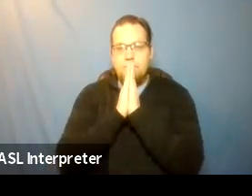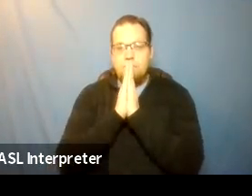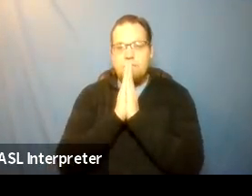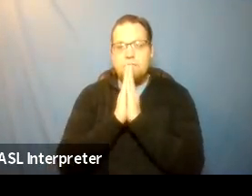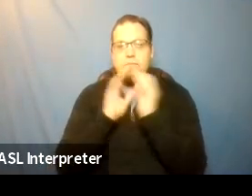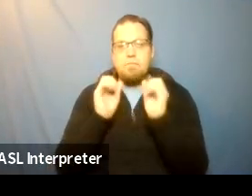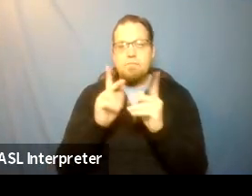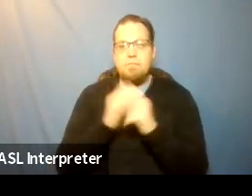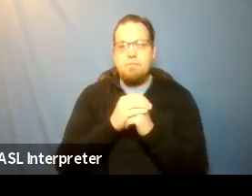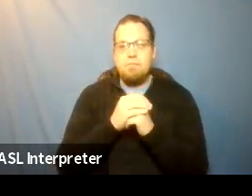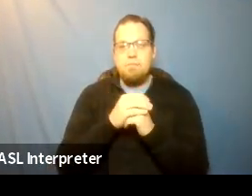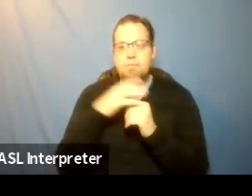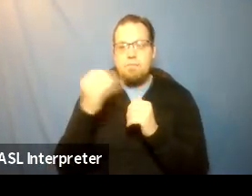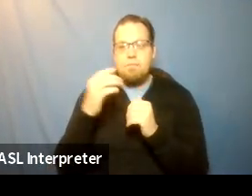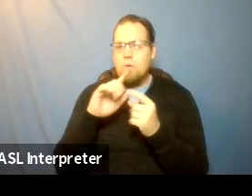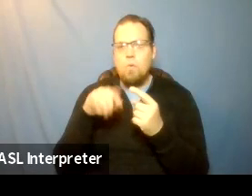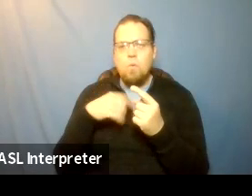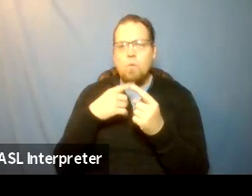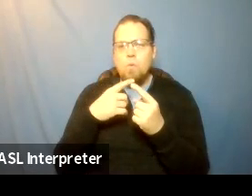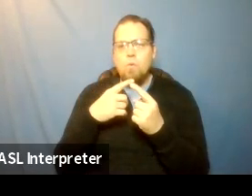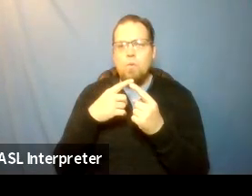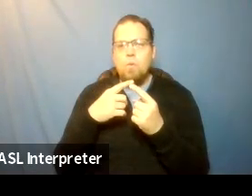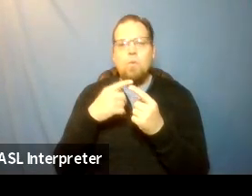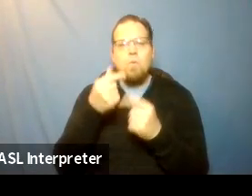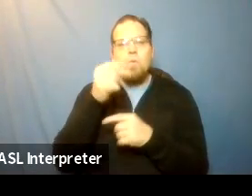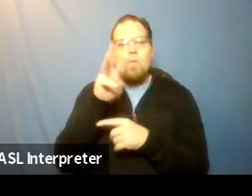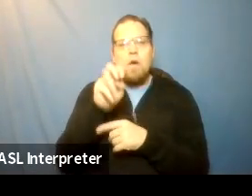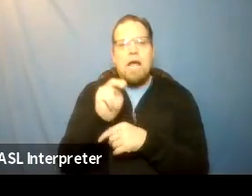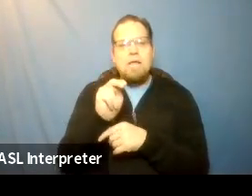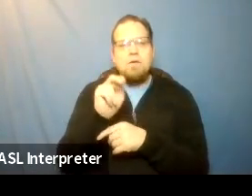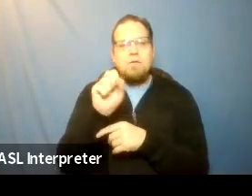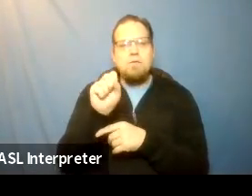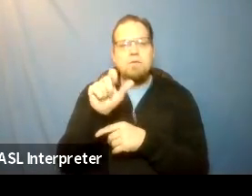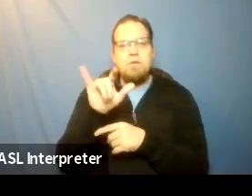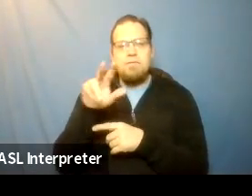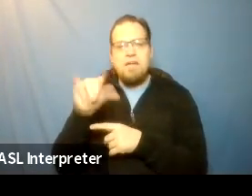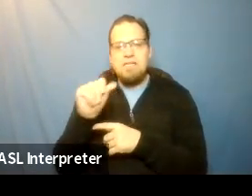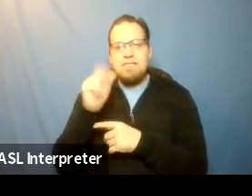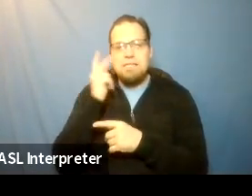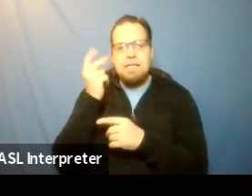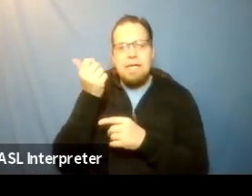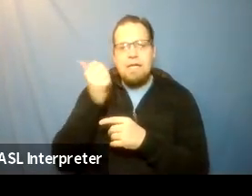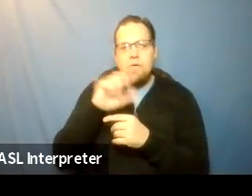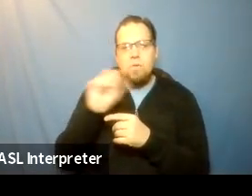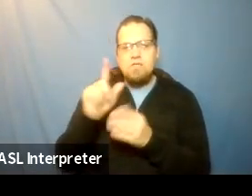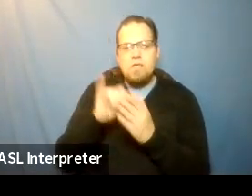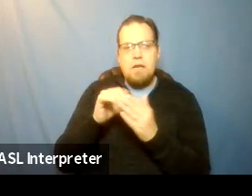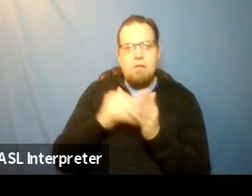All right, and Gwen and or Sylvia, are you seeing any other trending questions in the chat?